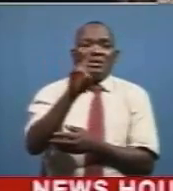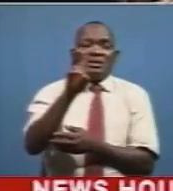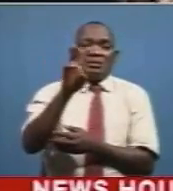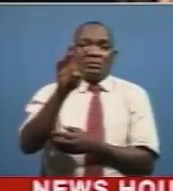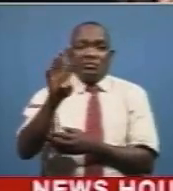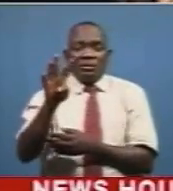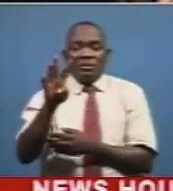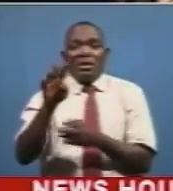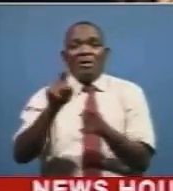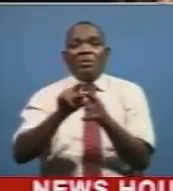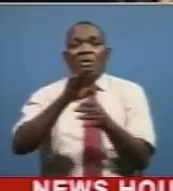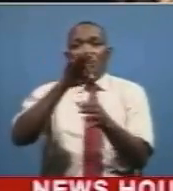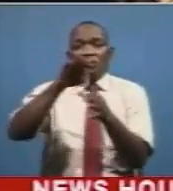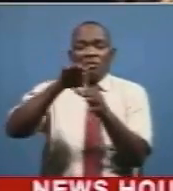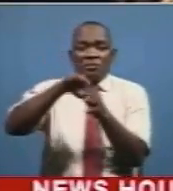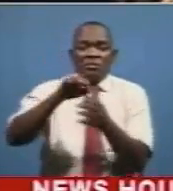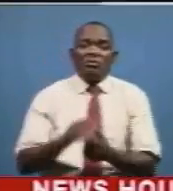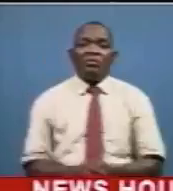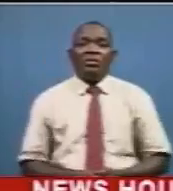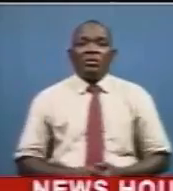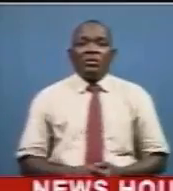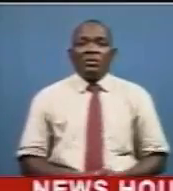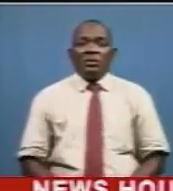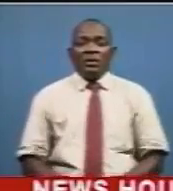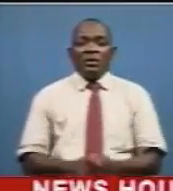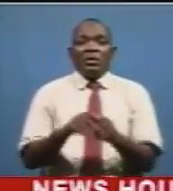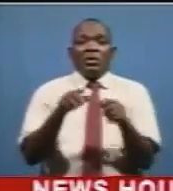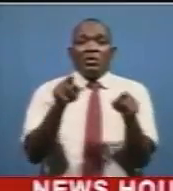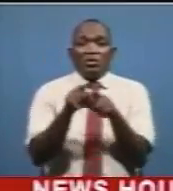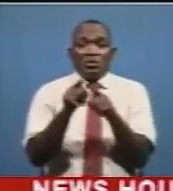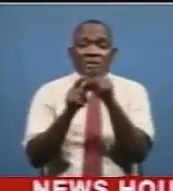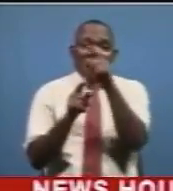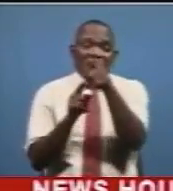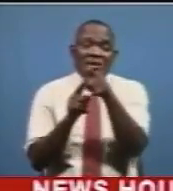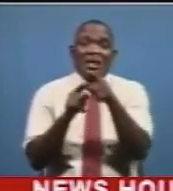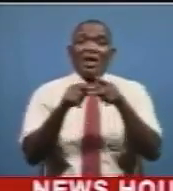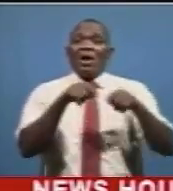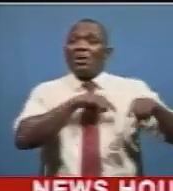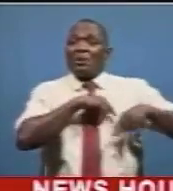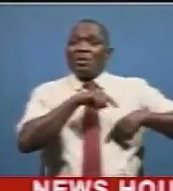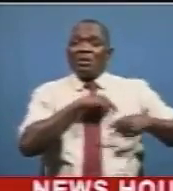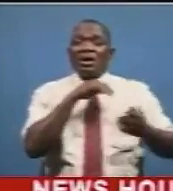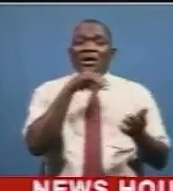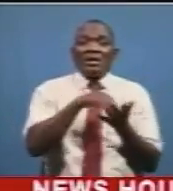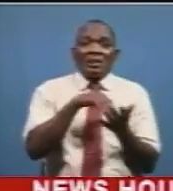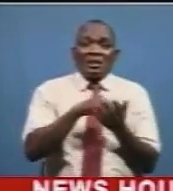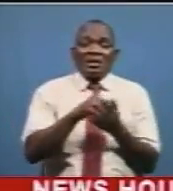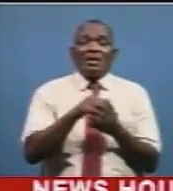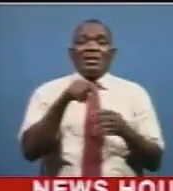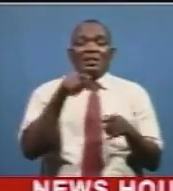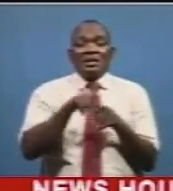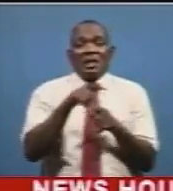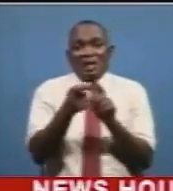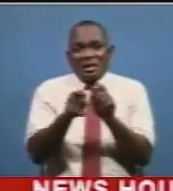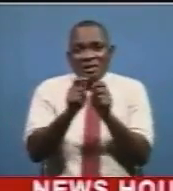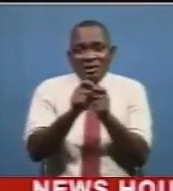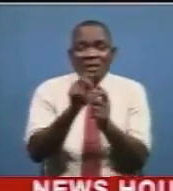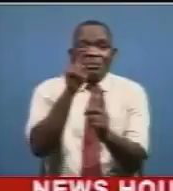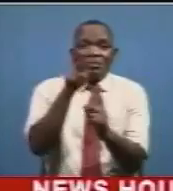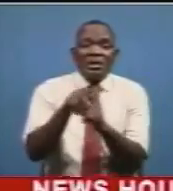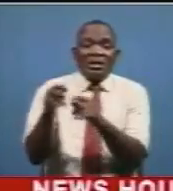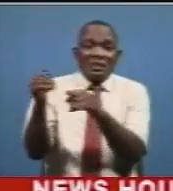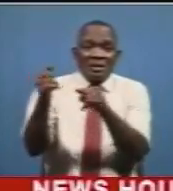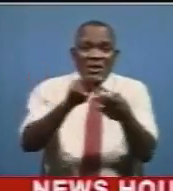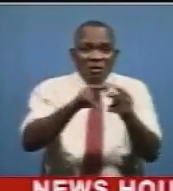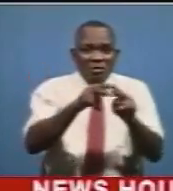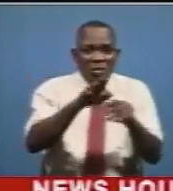13,434,574 as total valid votes cast. Again, he argued that in their amended petition, the individual